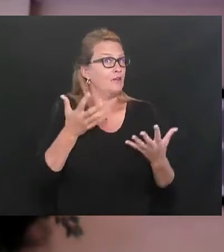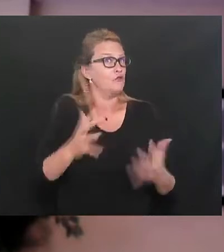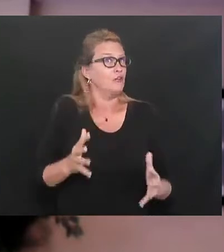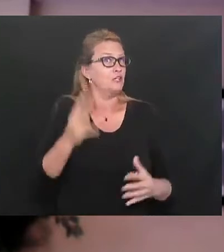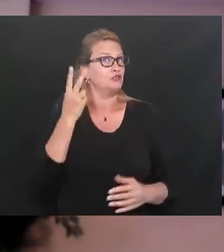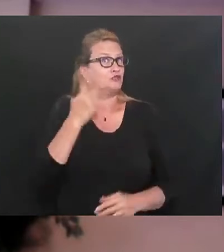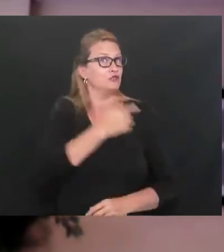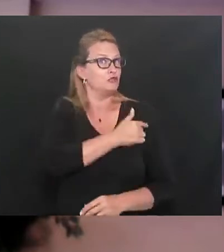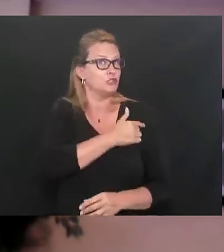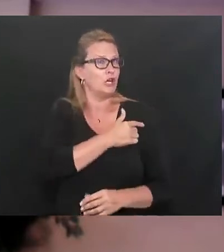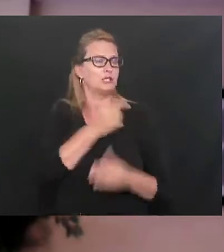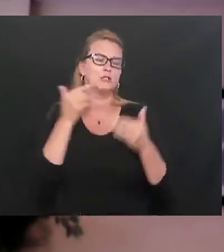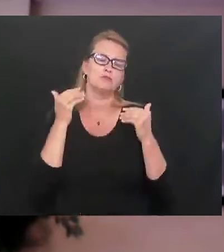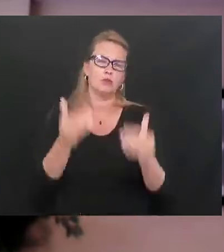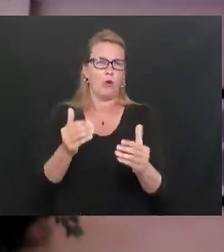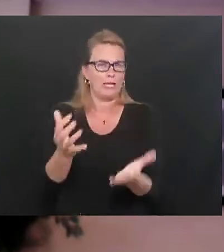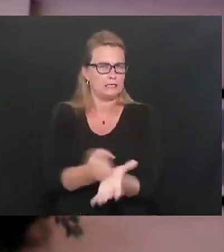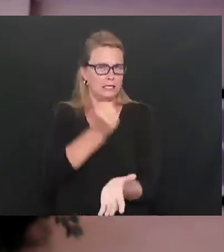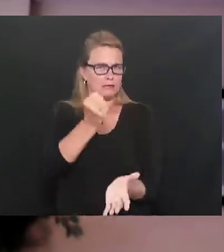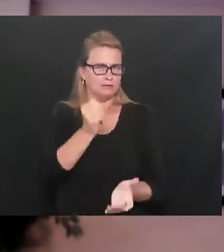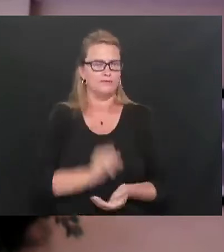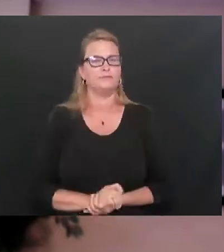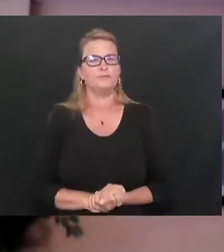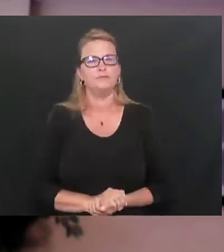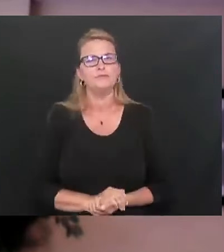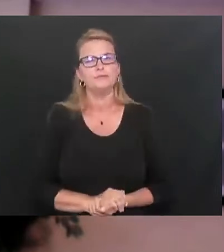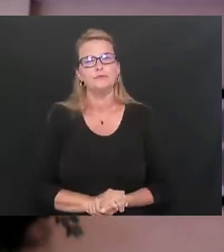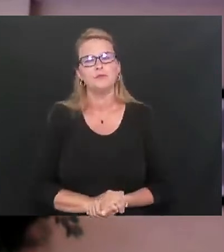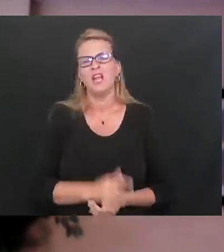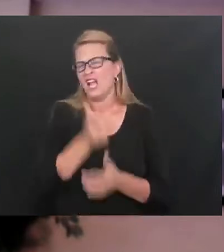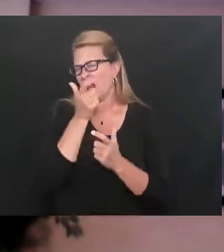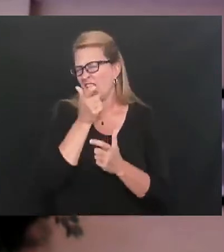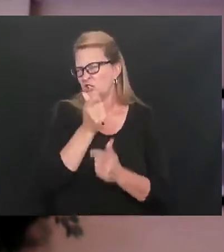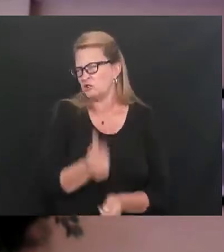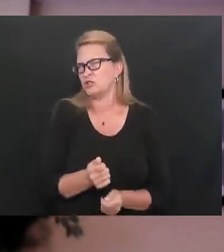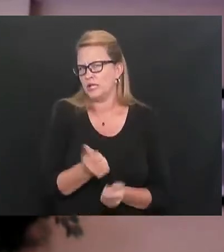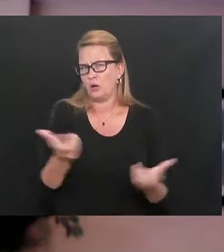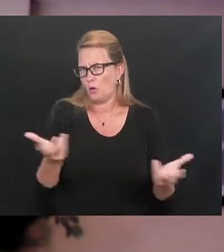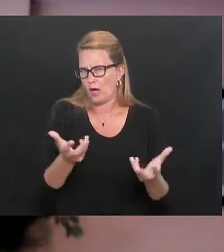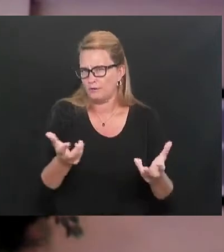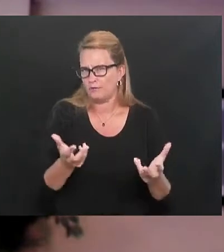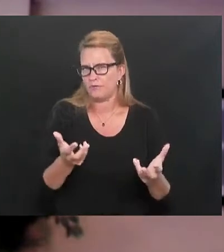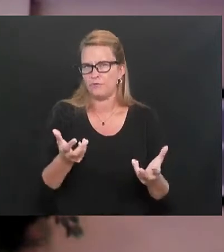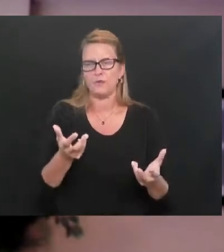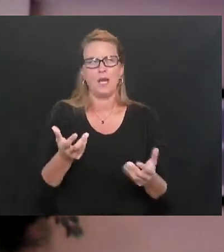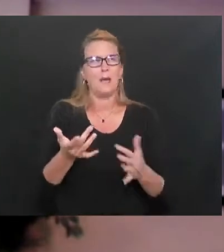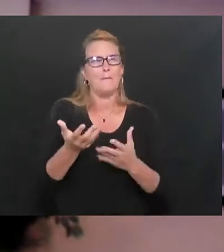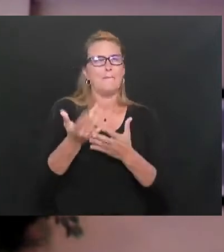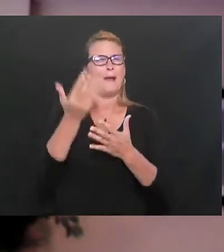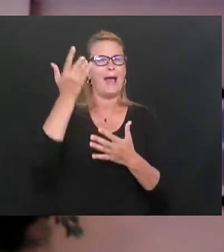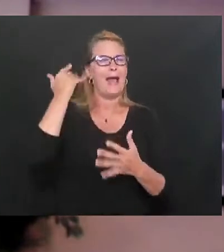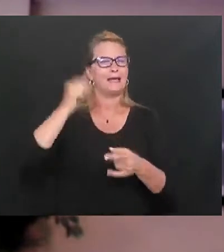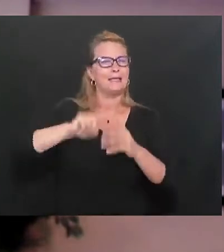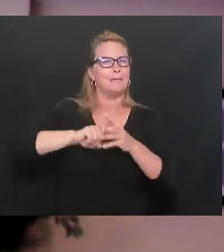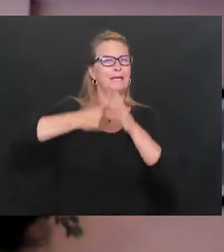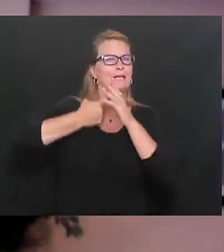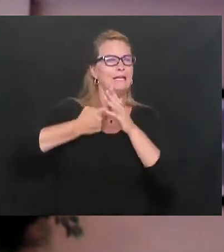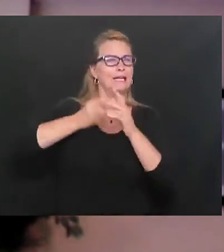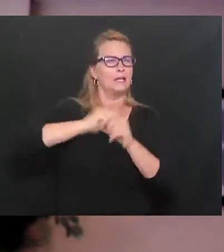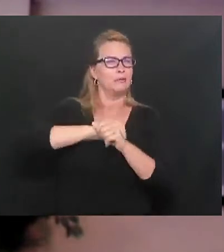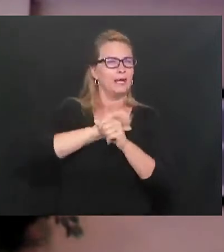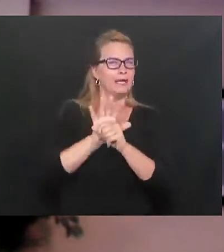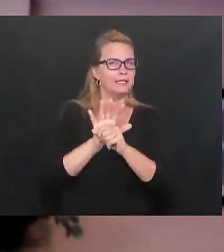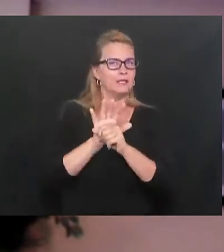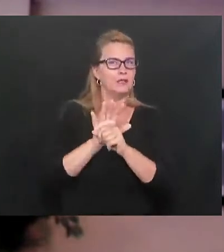their vaccines to get that. It's also interesting that we had talked a lot at the very beginning of the pandemic about